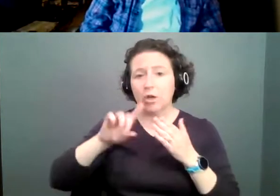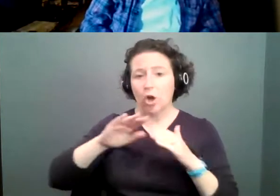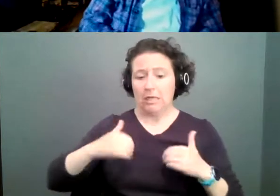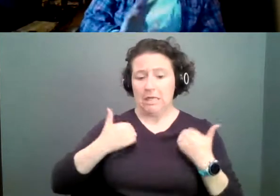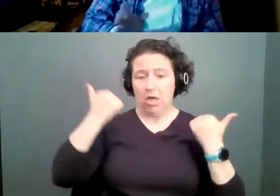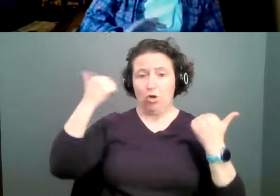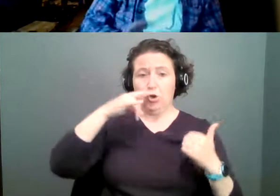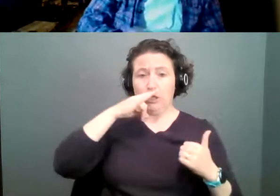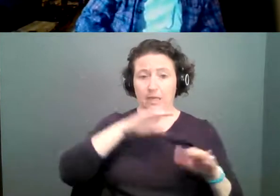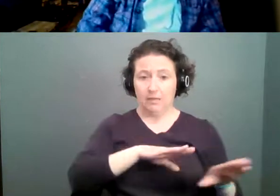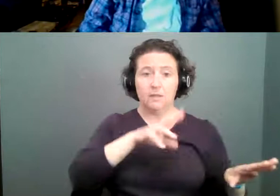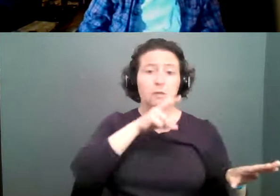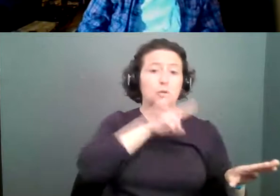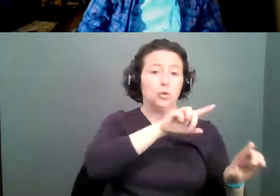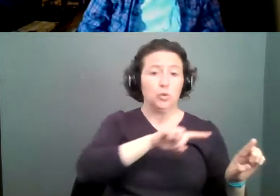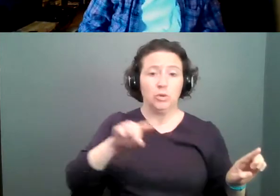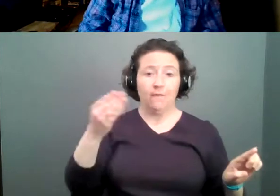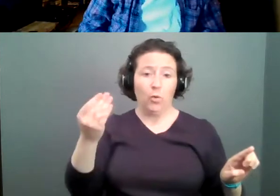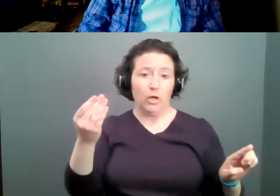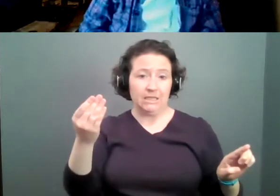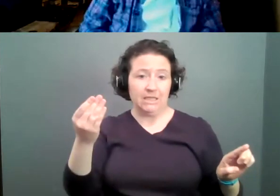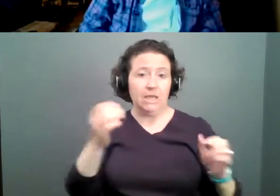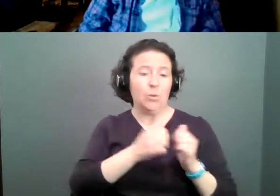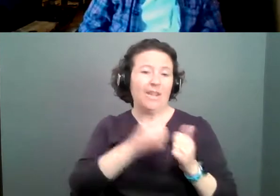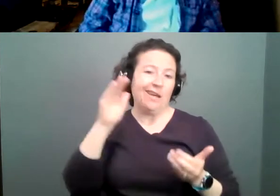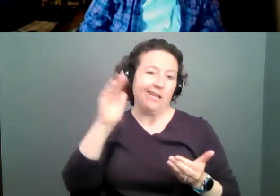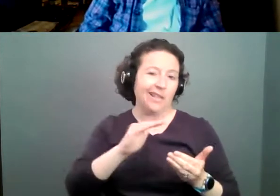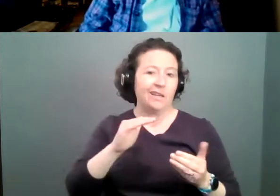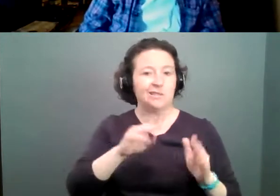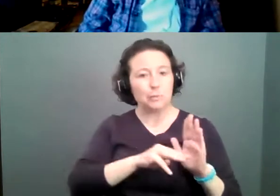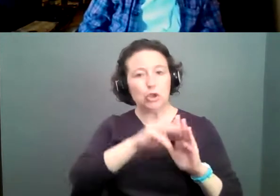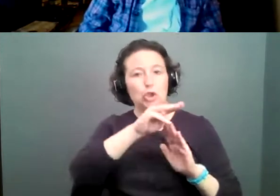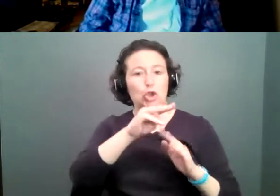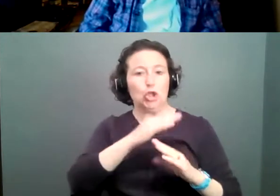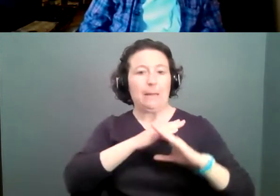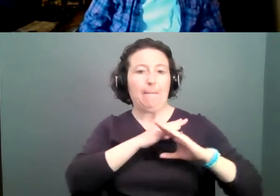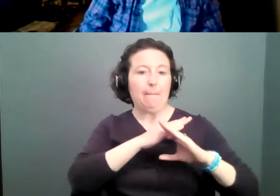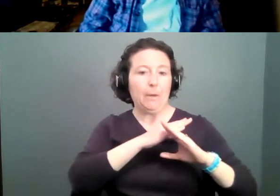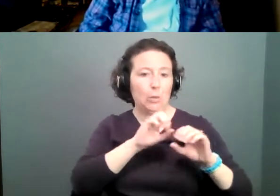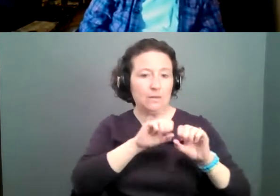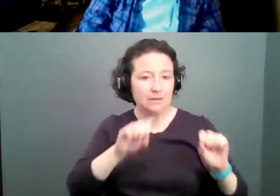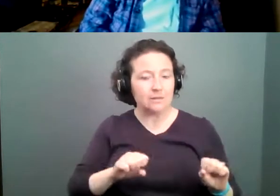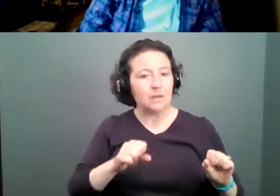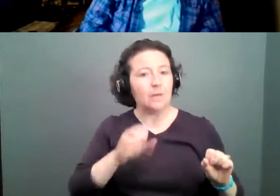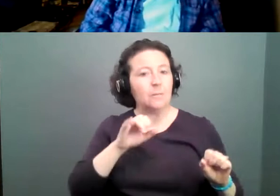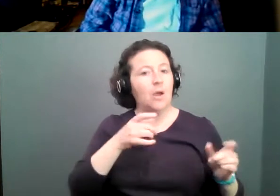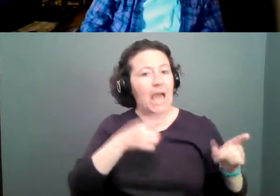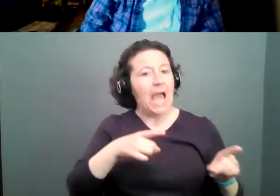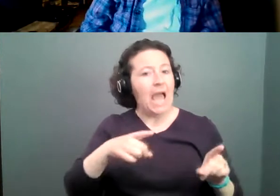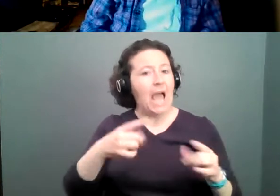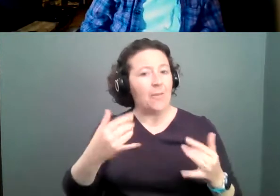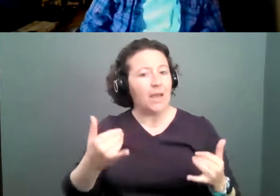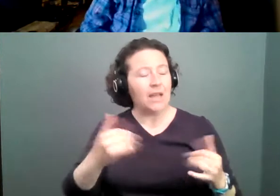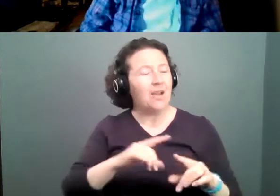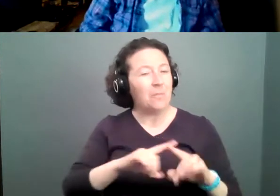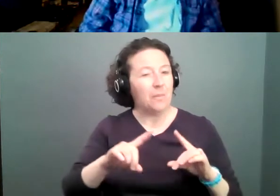children, 2 to 14, with less mature immune systems are in progress, but I don't expect to